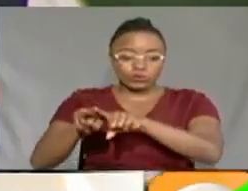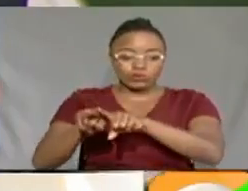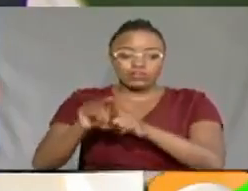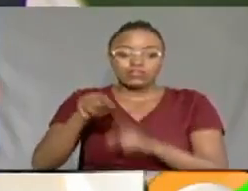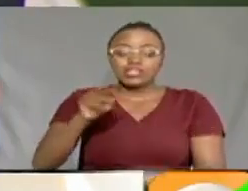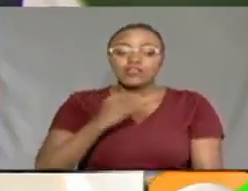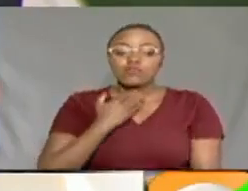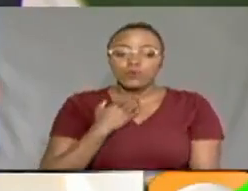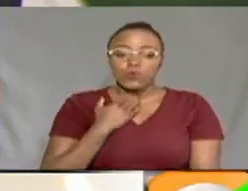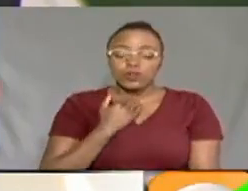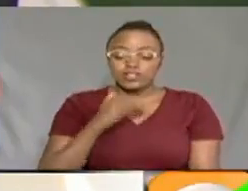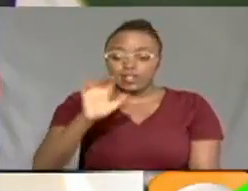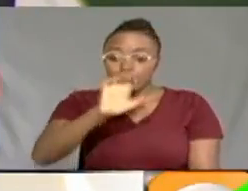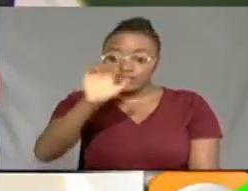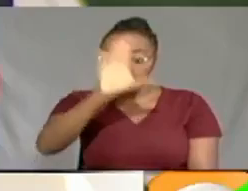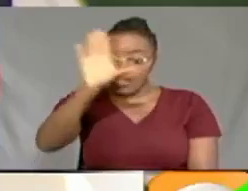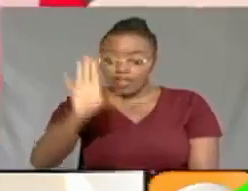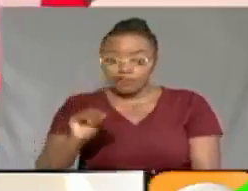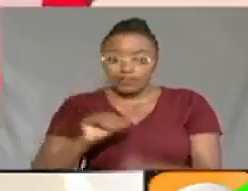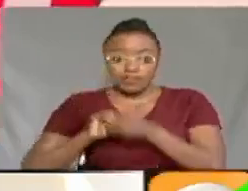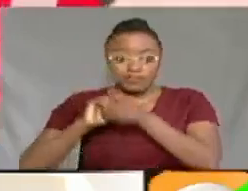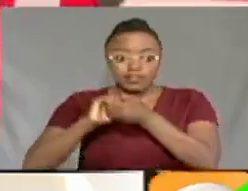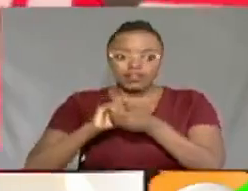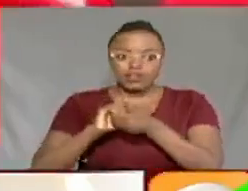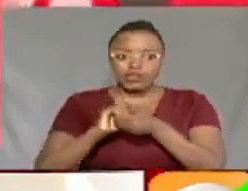anataka East African Federation.